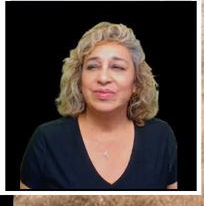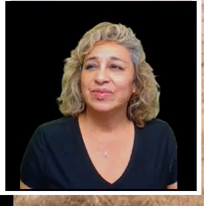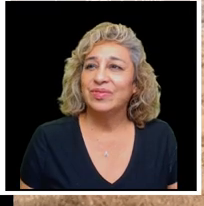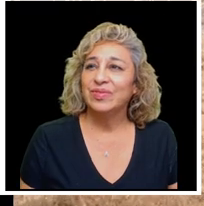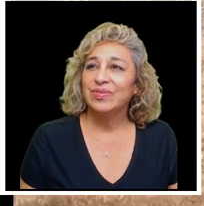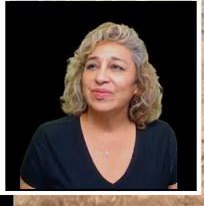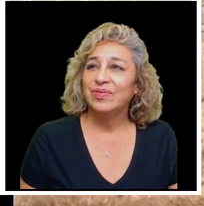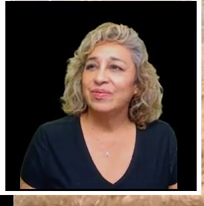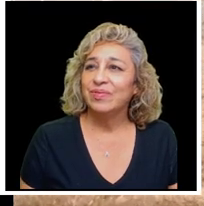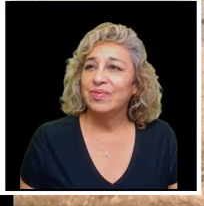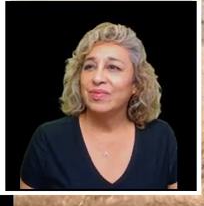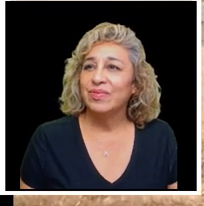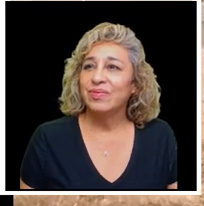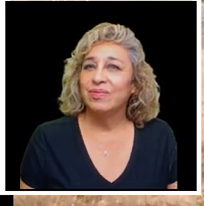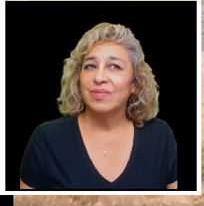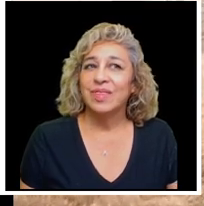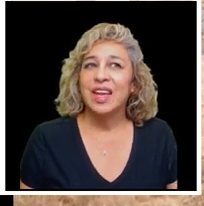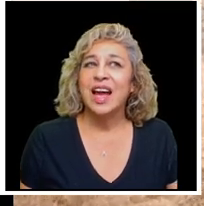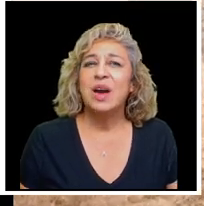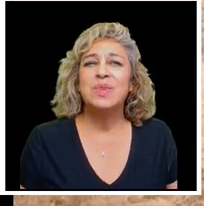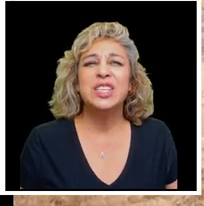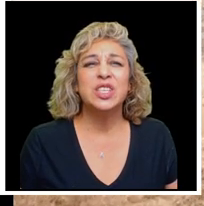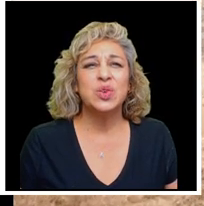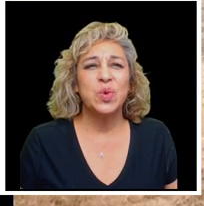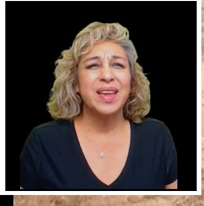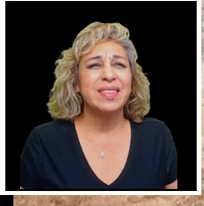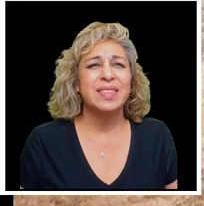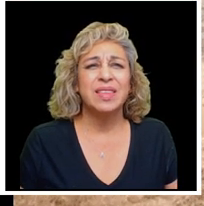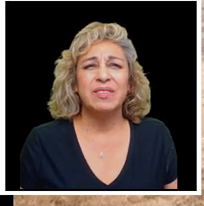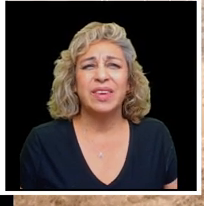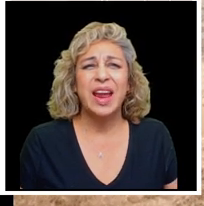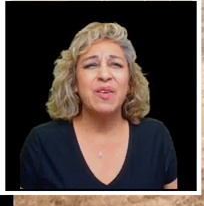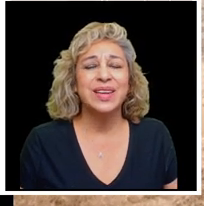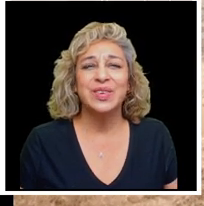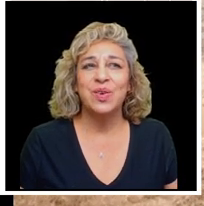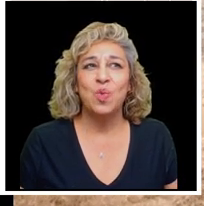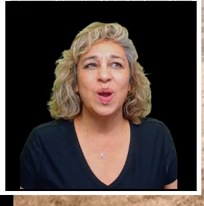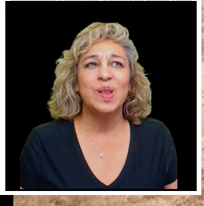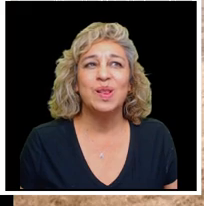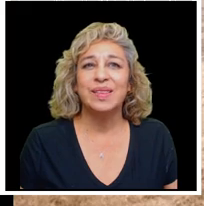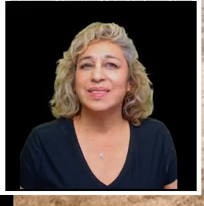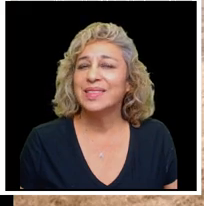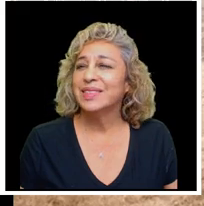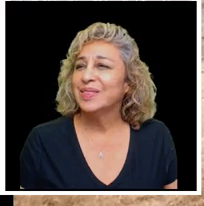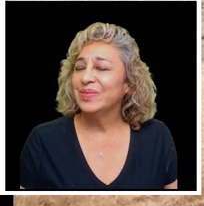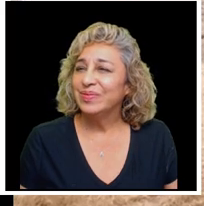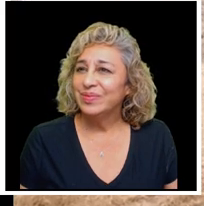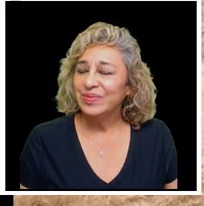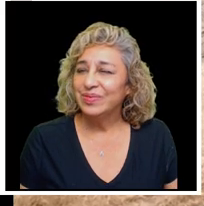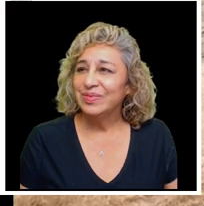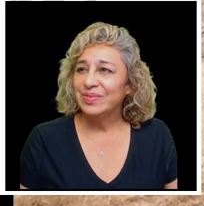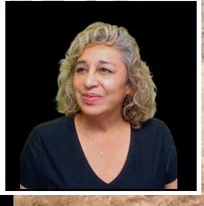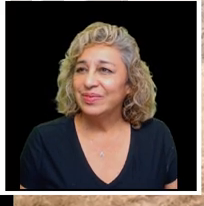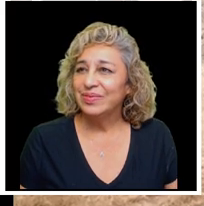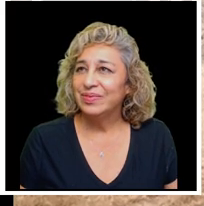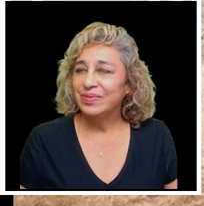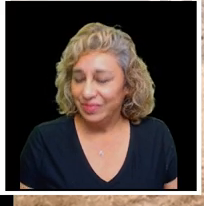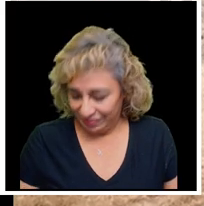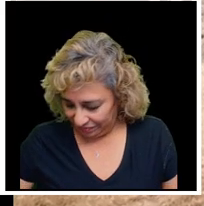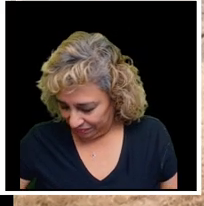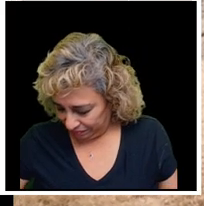one person how much strength of character and will they